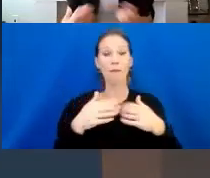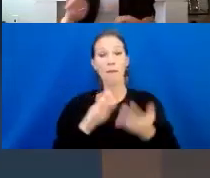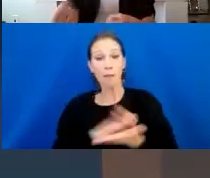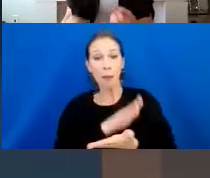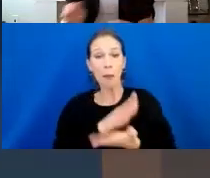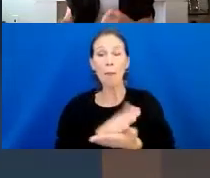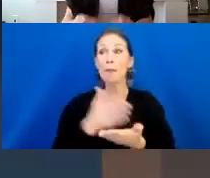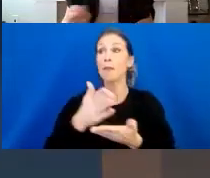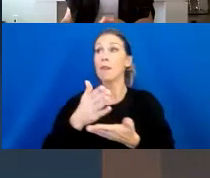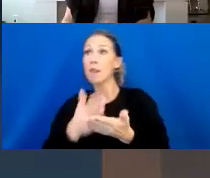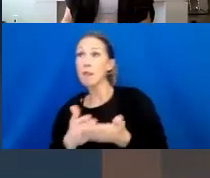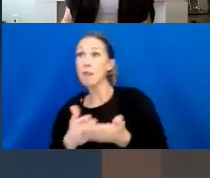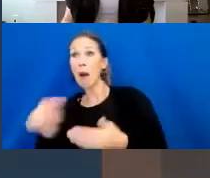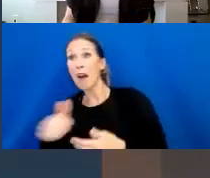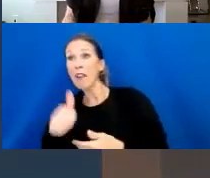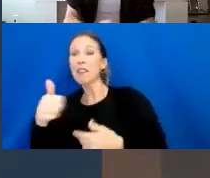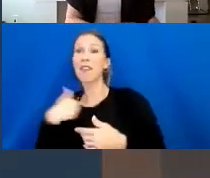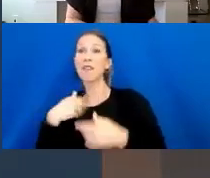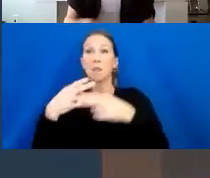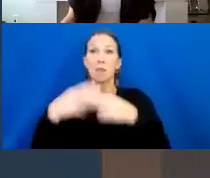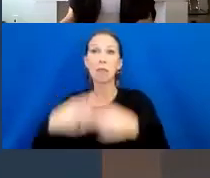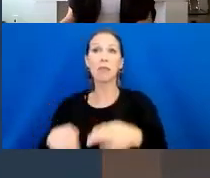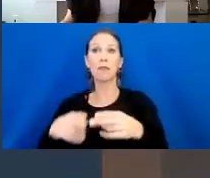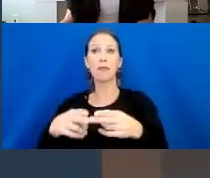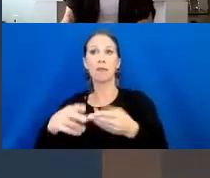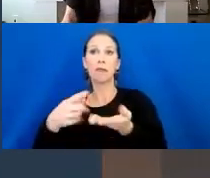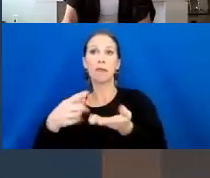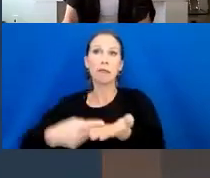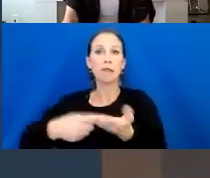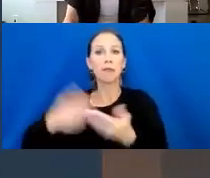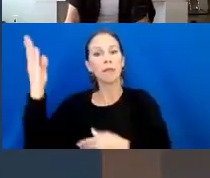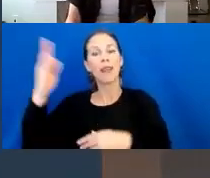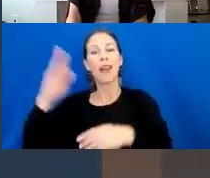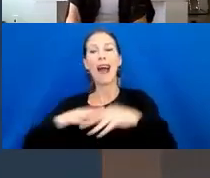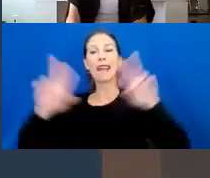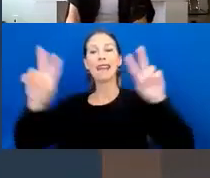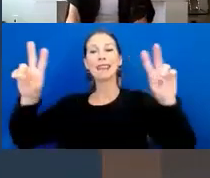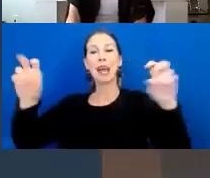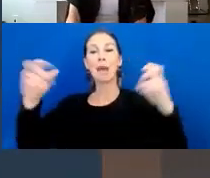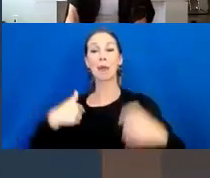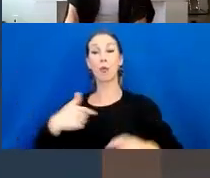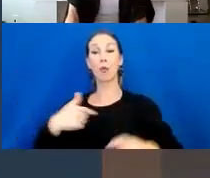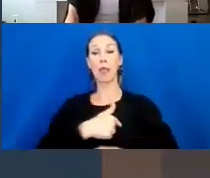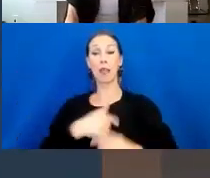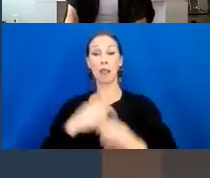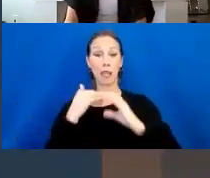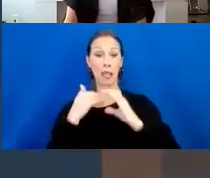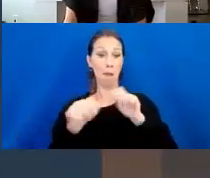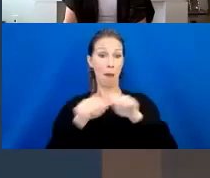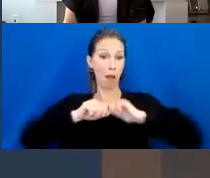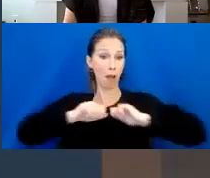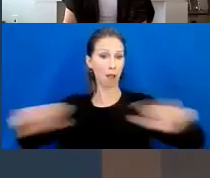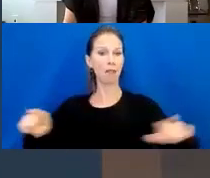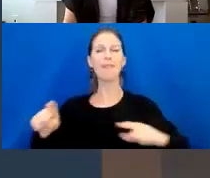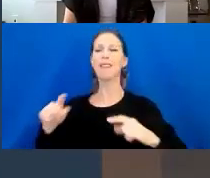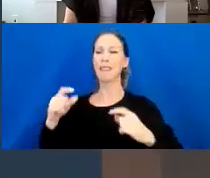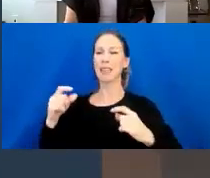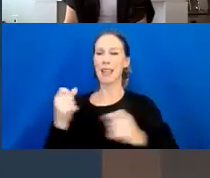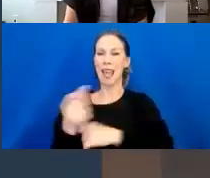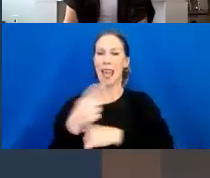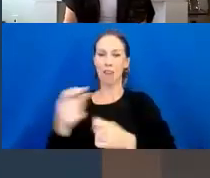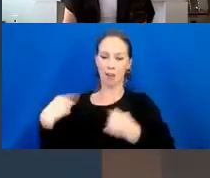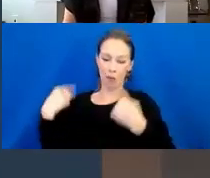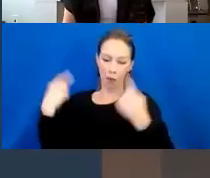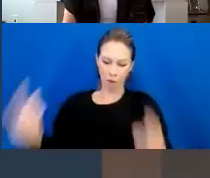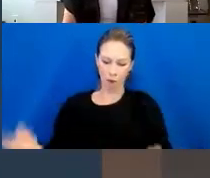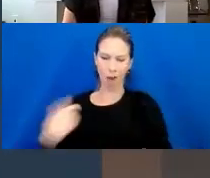brief presentations on topics, and we sent an email, as we do every year, to chairs last week. It was